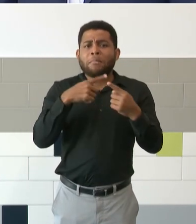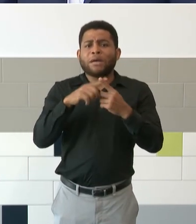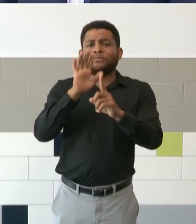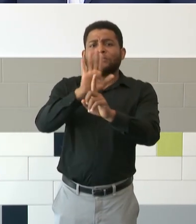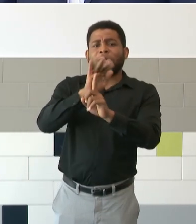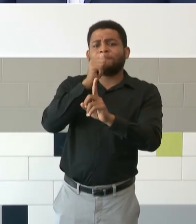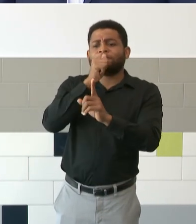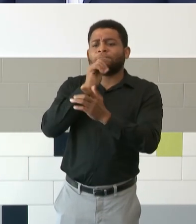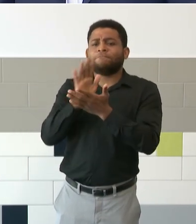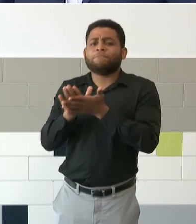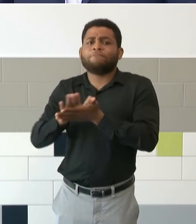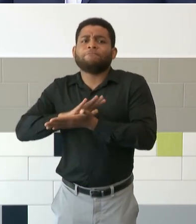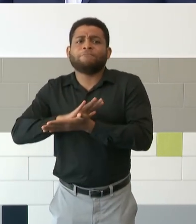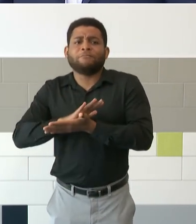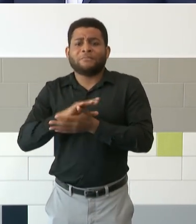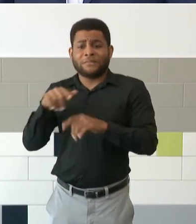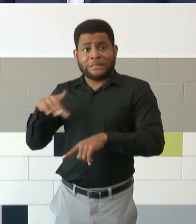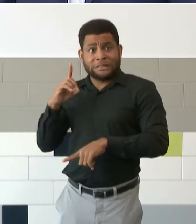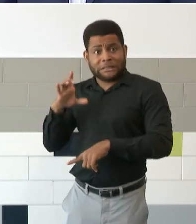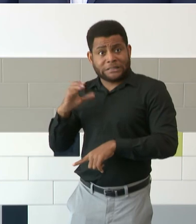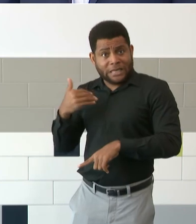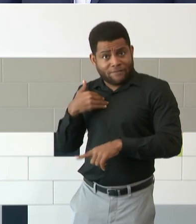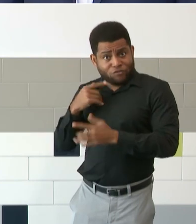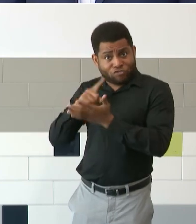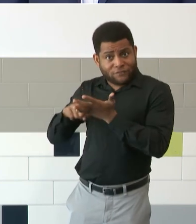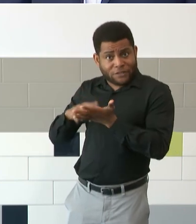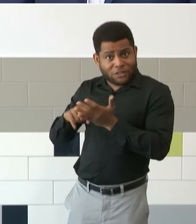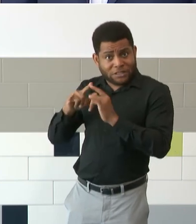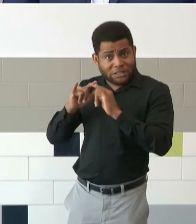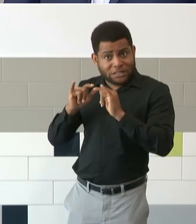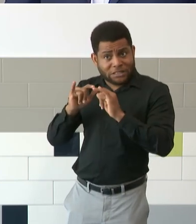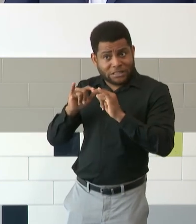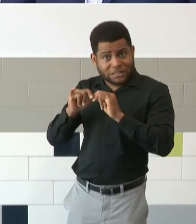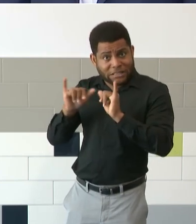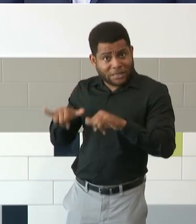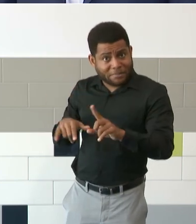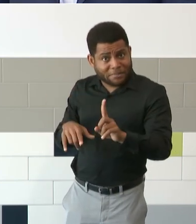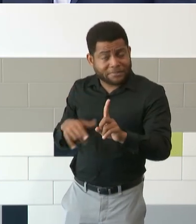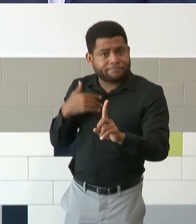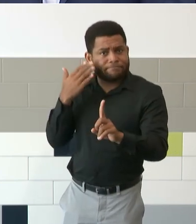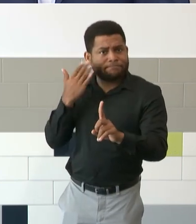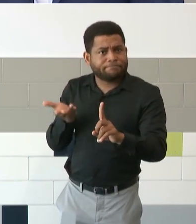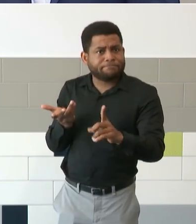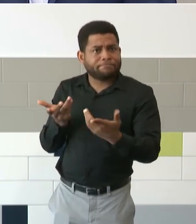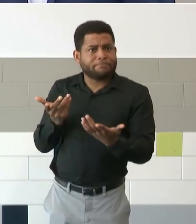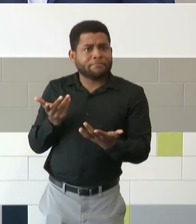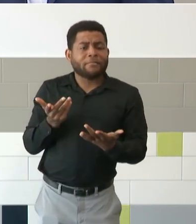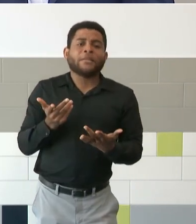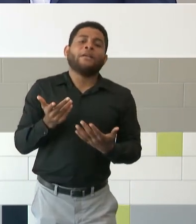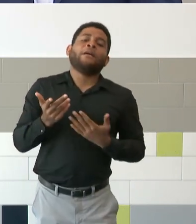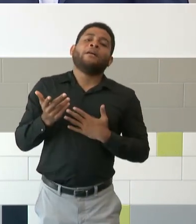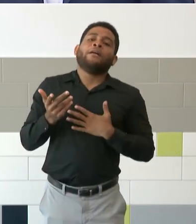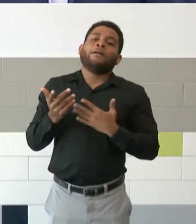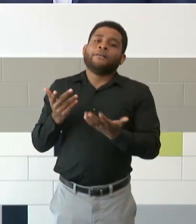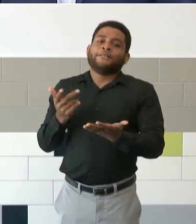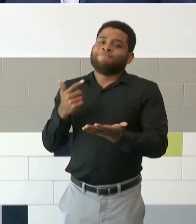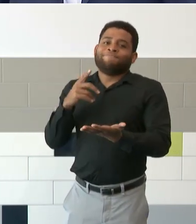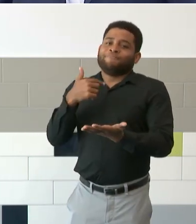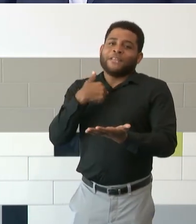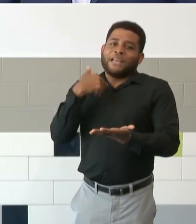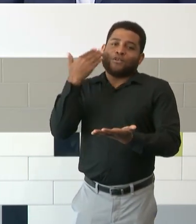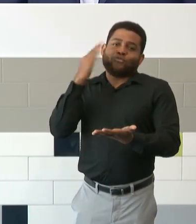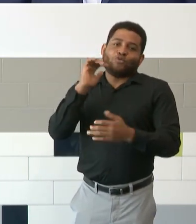investigation going on in D.C.? I don't know about that, Mark, but it certainly would